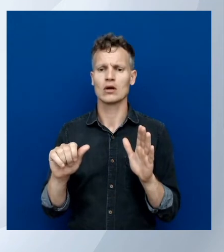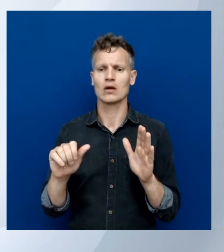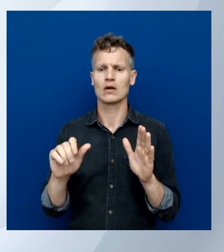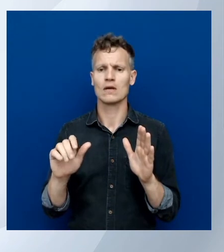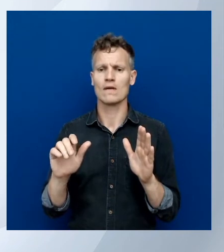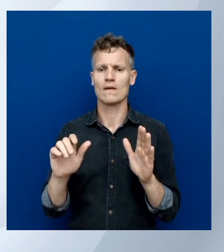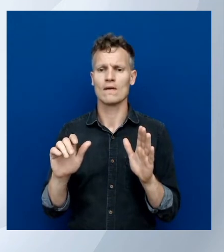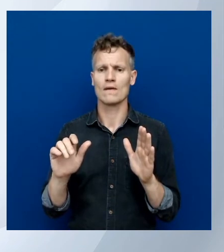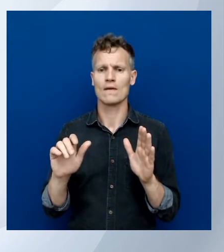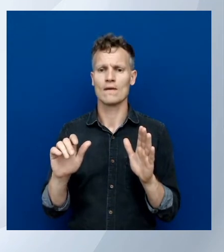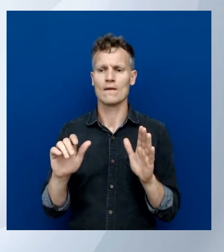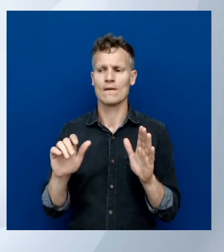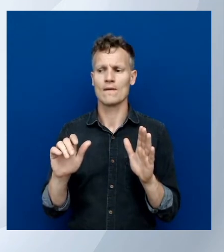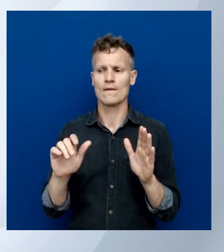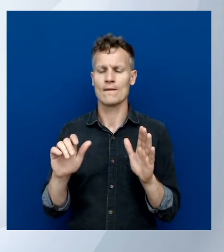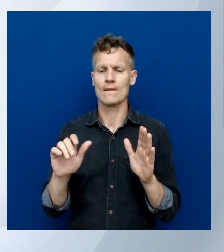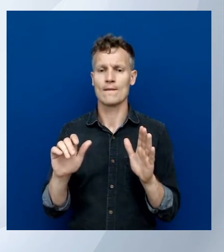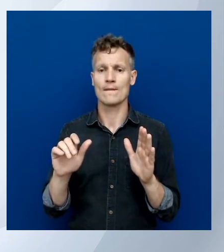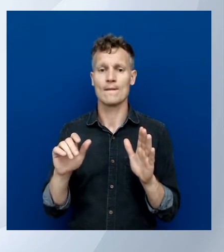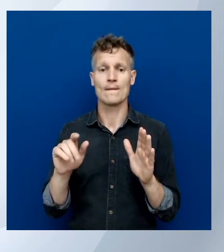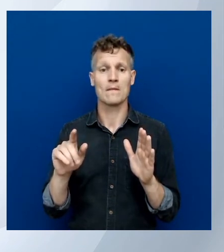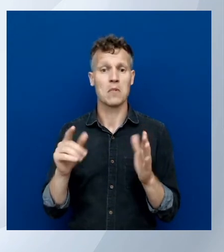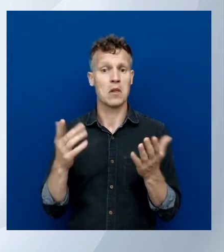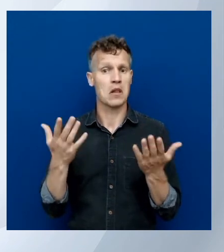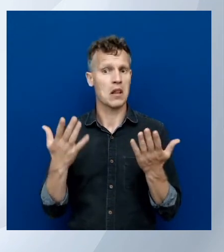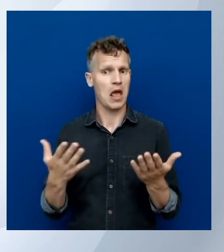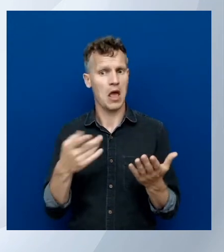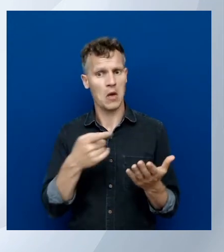So, you might ask yourself, it's cool that you block this